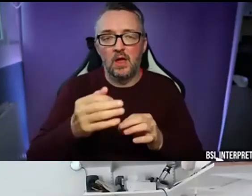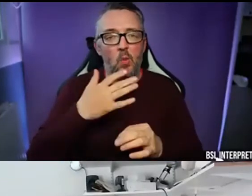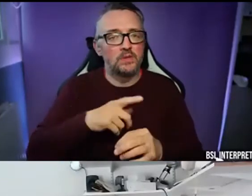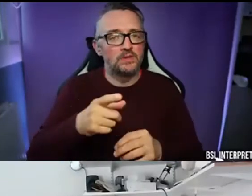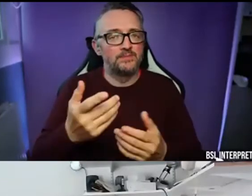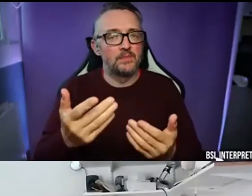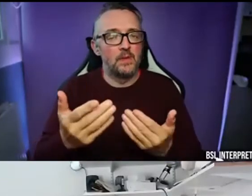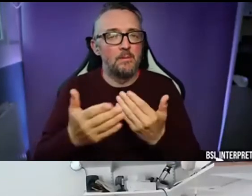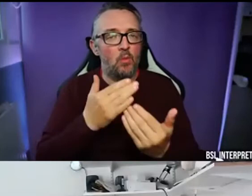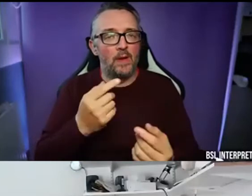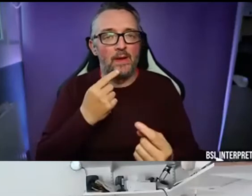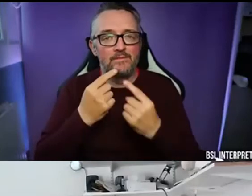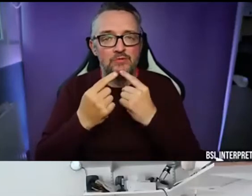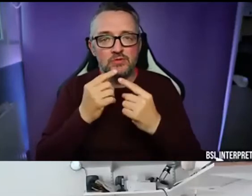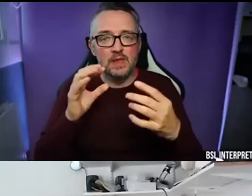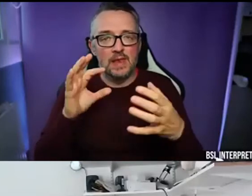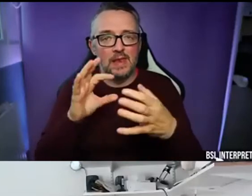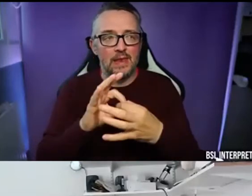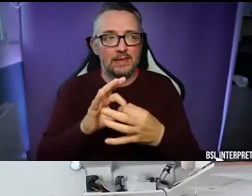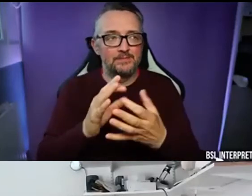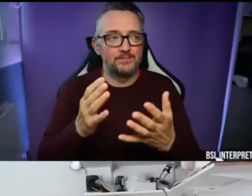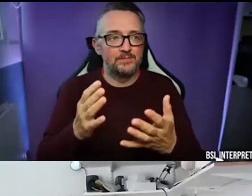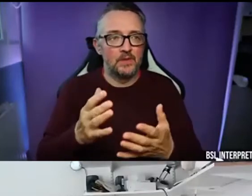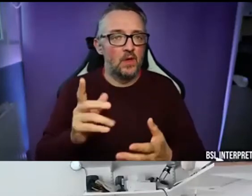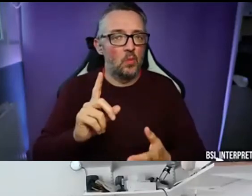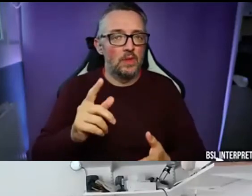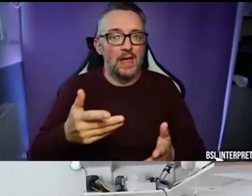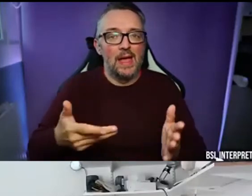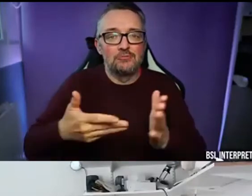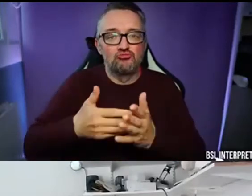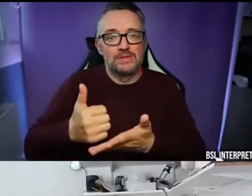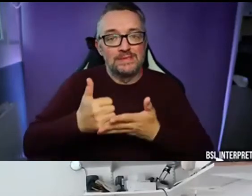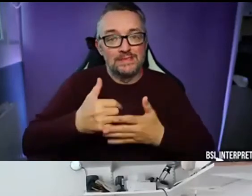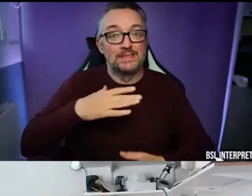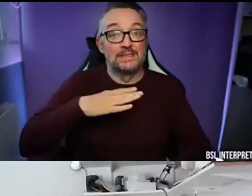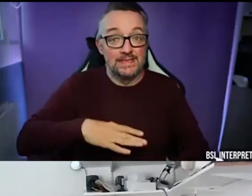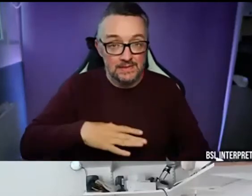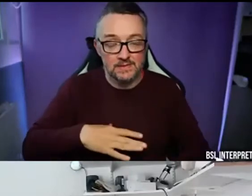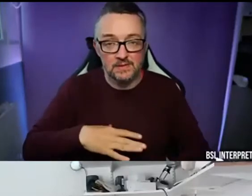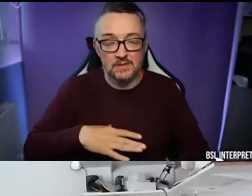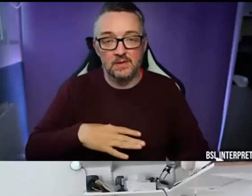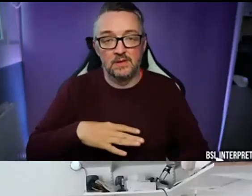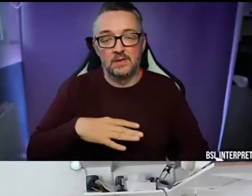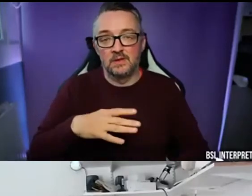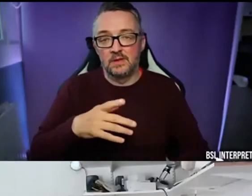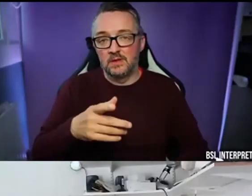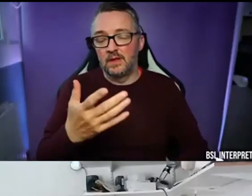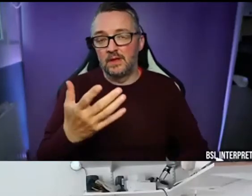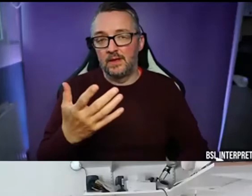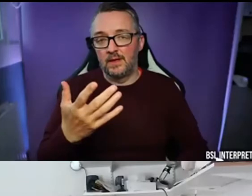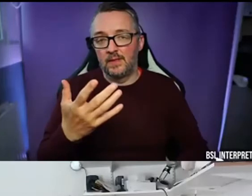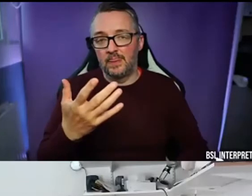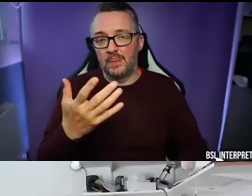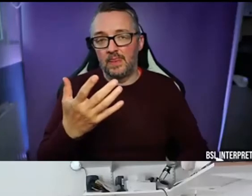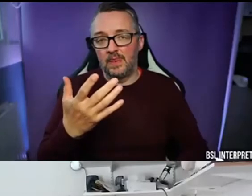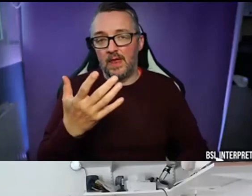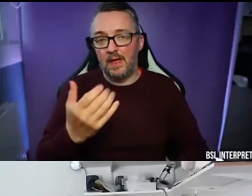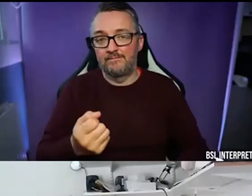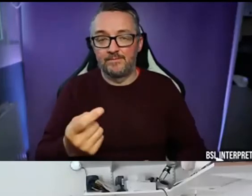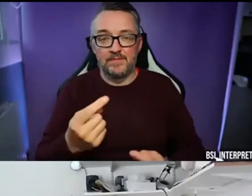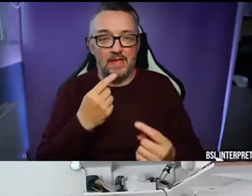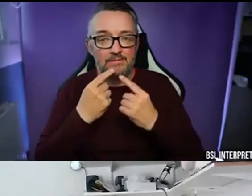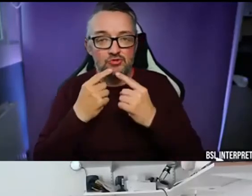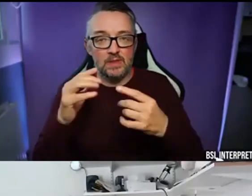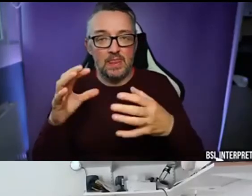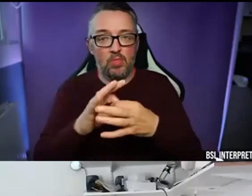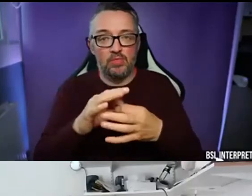about your need for assistance. So you've got the information you provide about the time